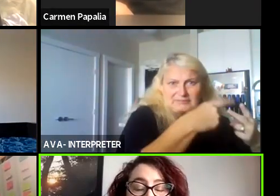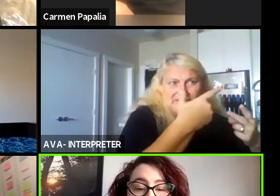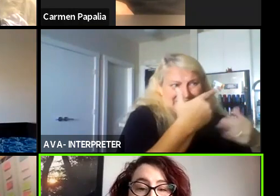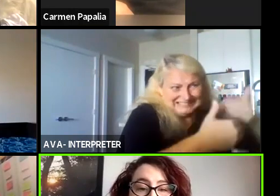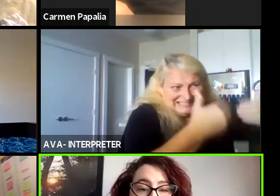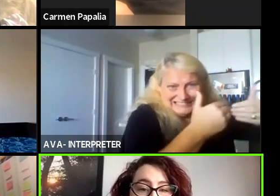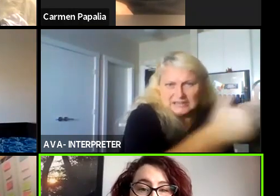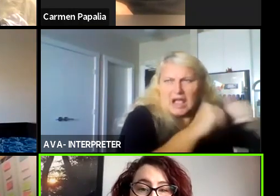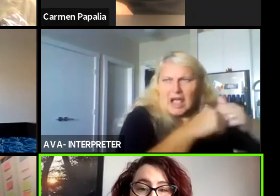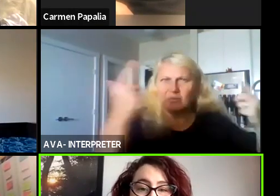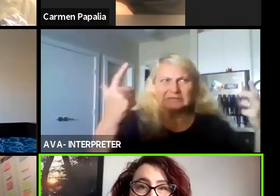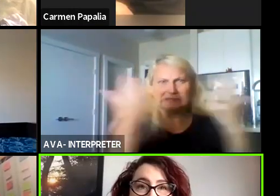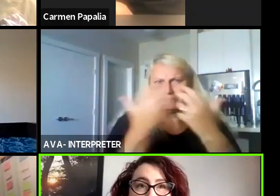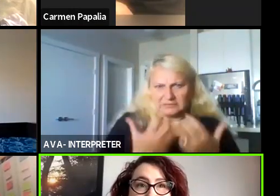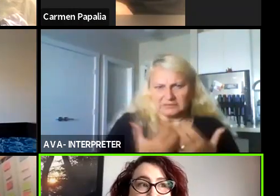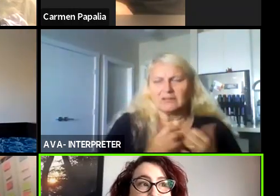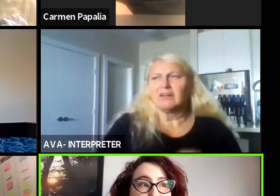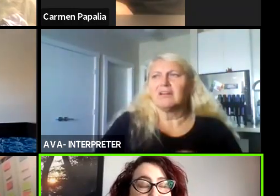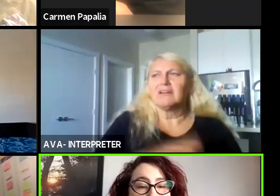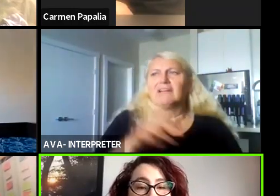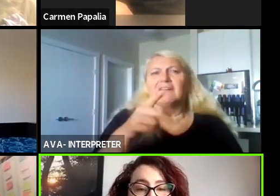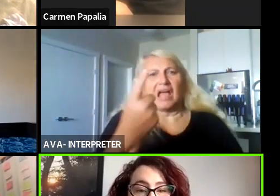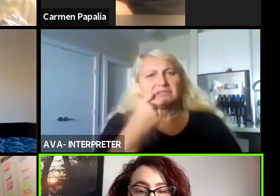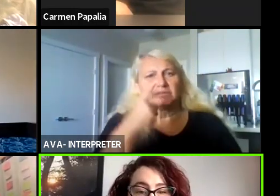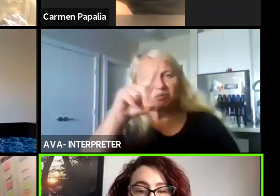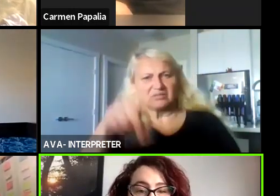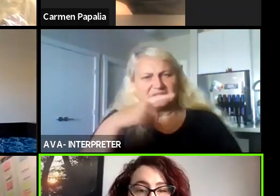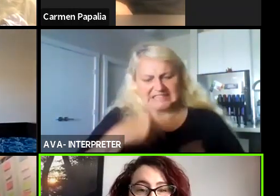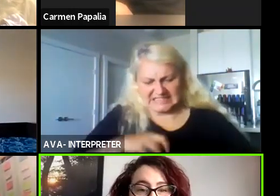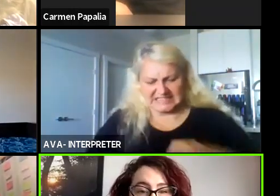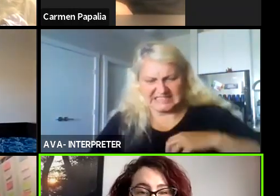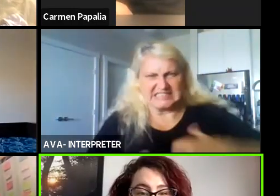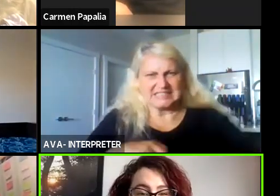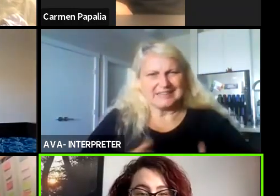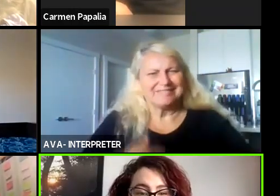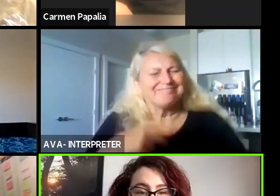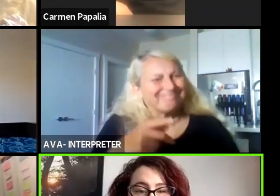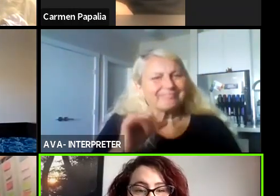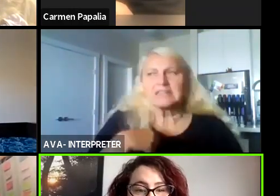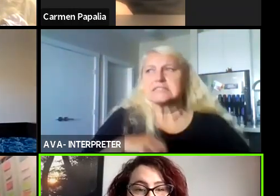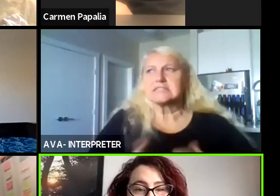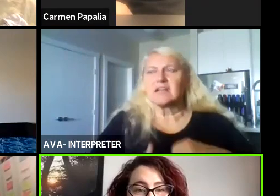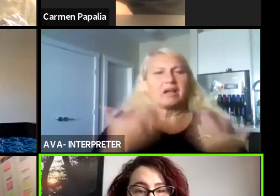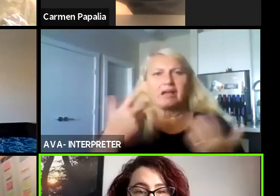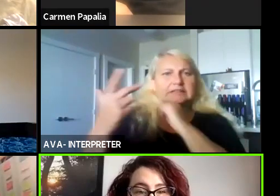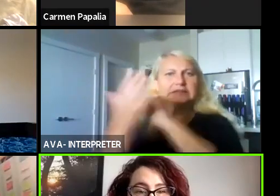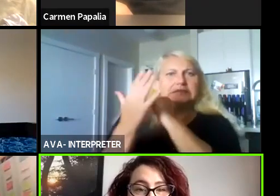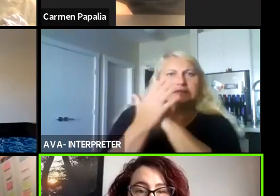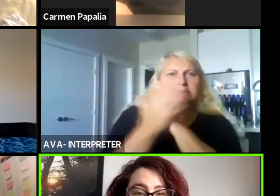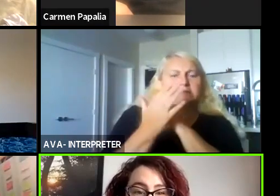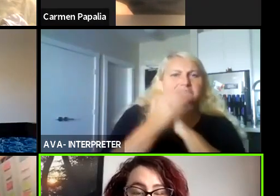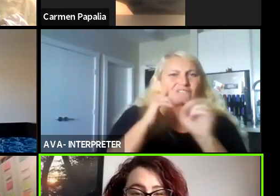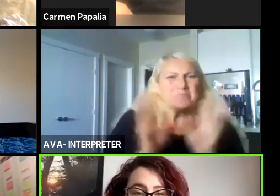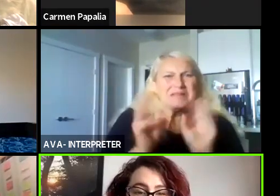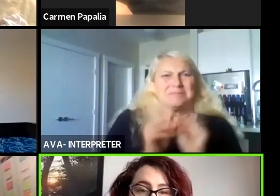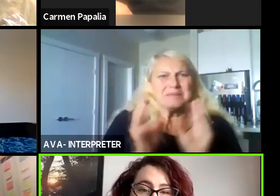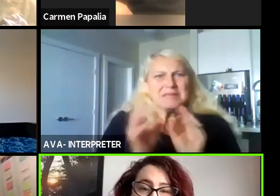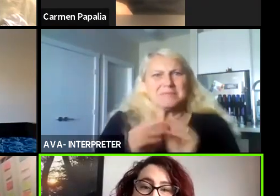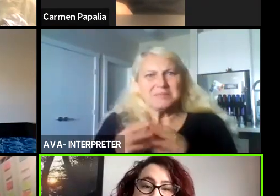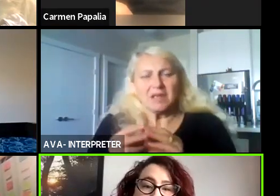unsettling for me right now is the push for productivity and for showing up to a bunch of meetings and for doing all of these things in the midst of